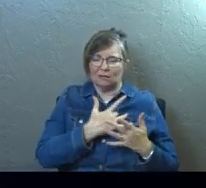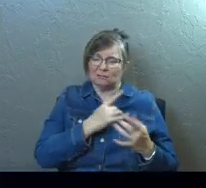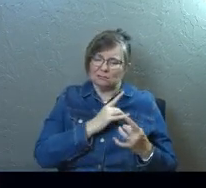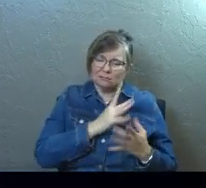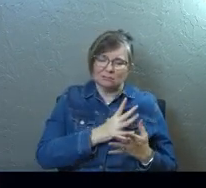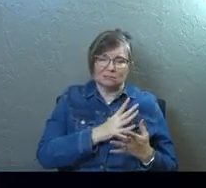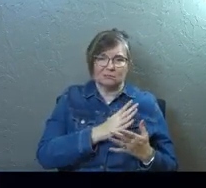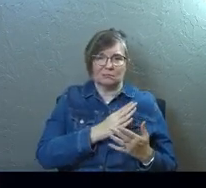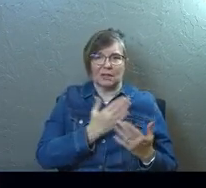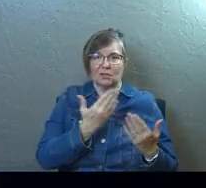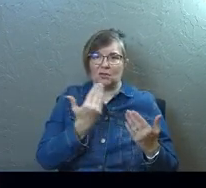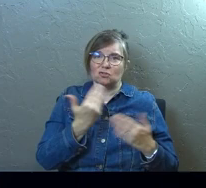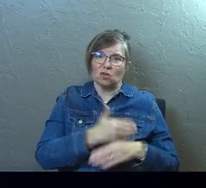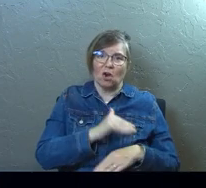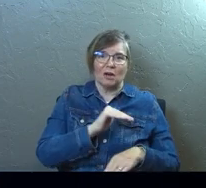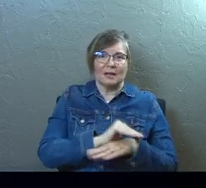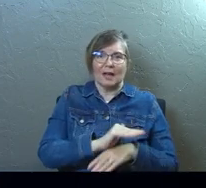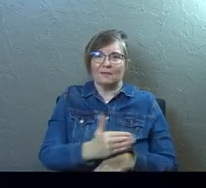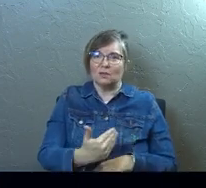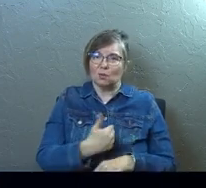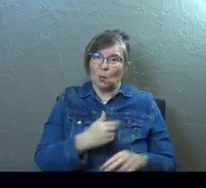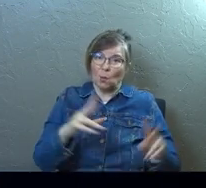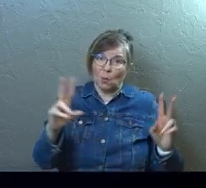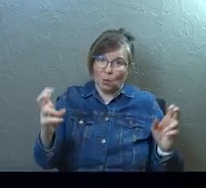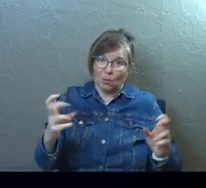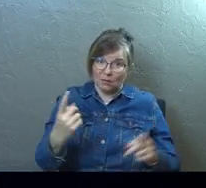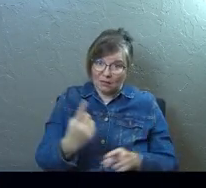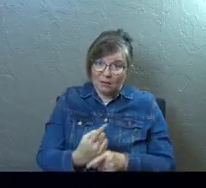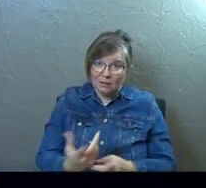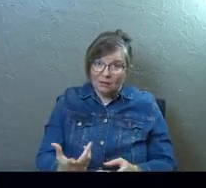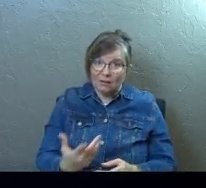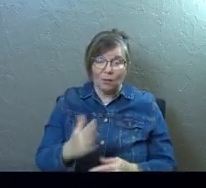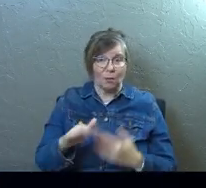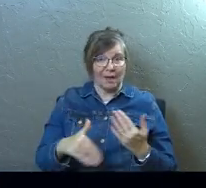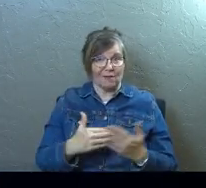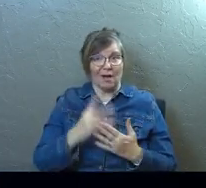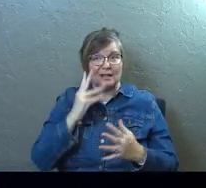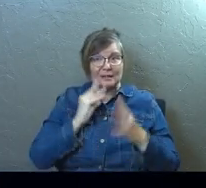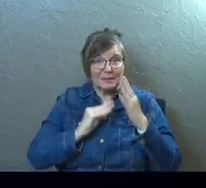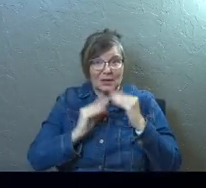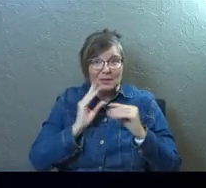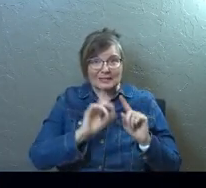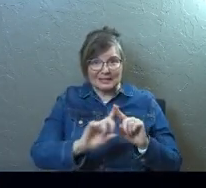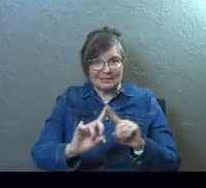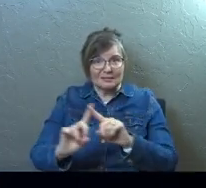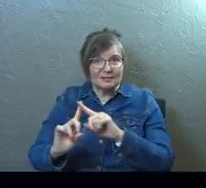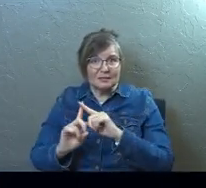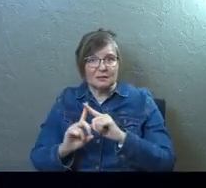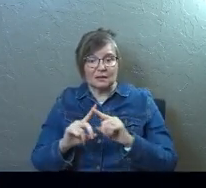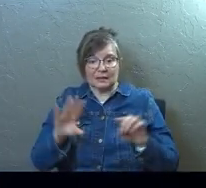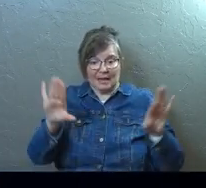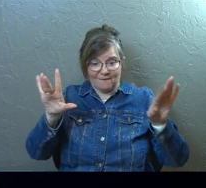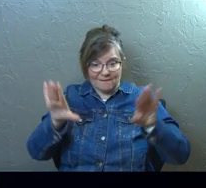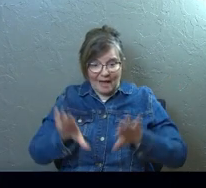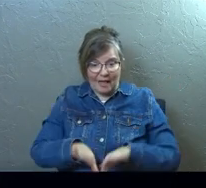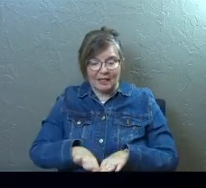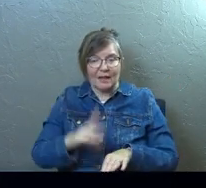soul, yes? The dark night of the soul. We've all experienced it. Like these valleys for